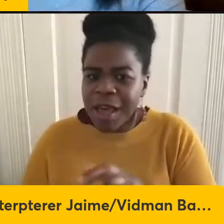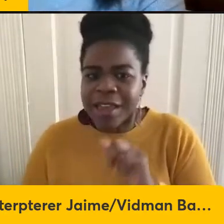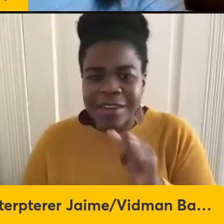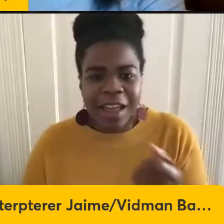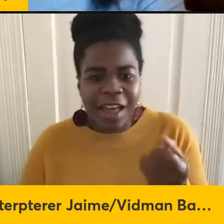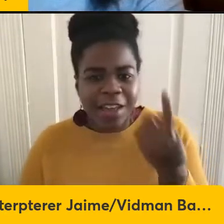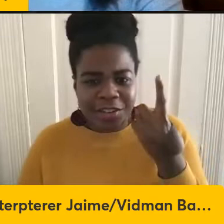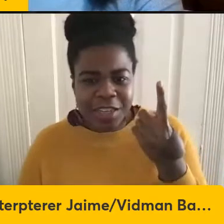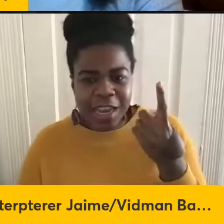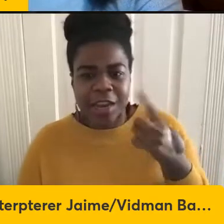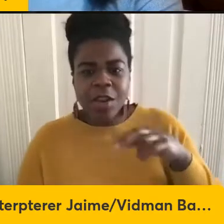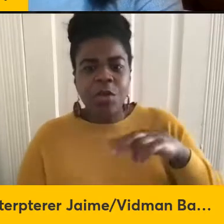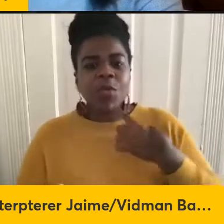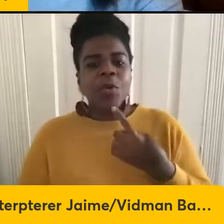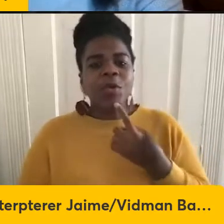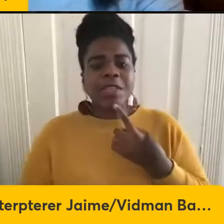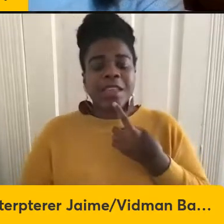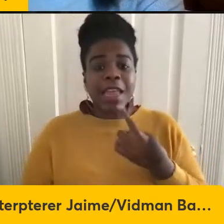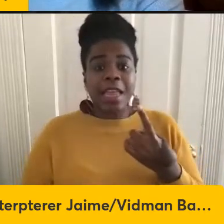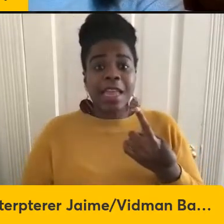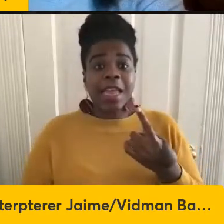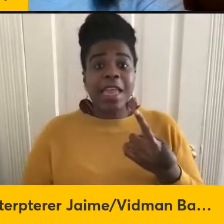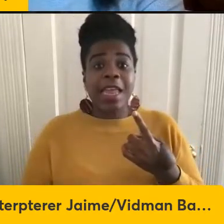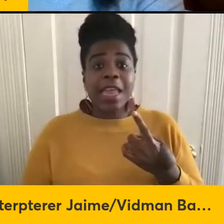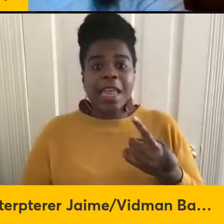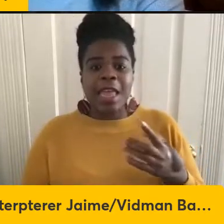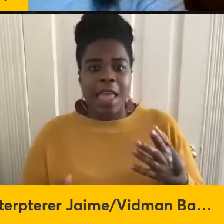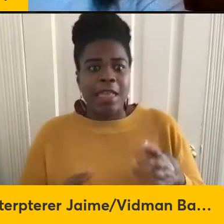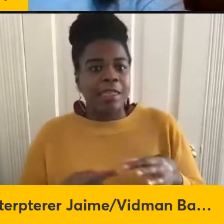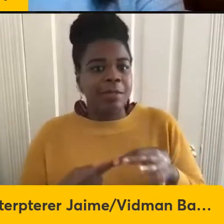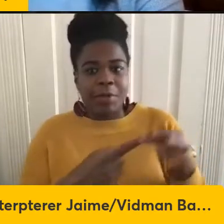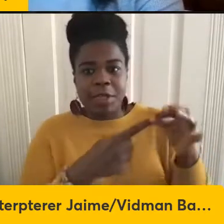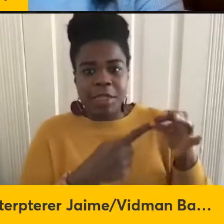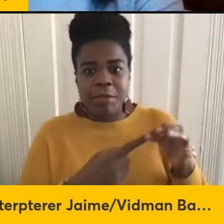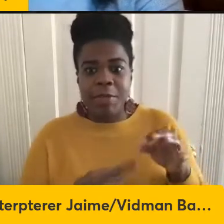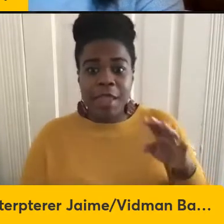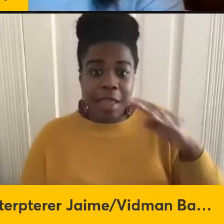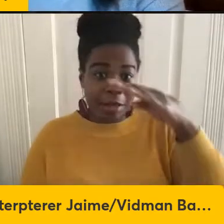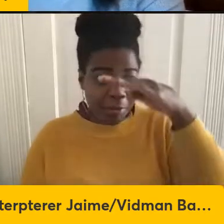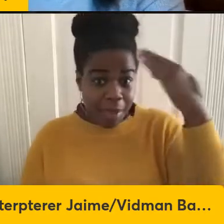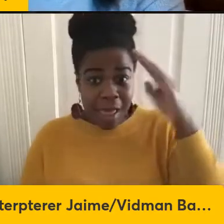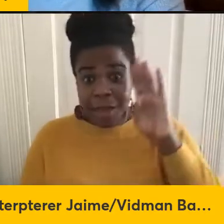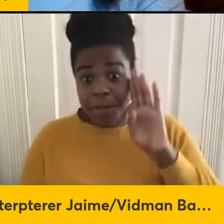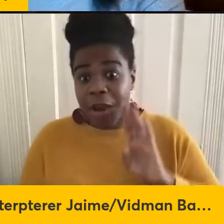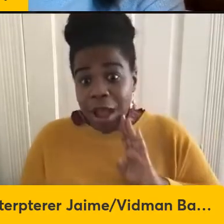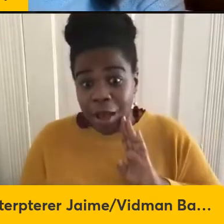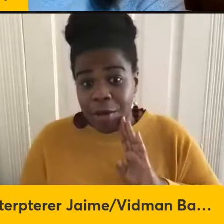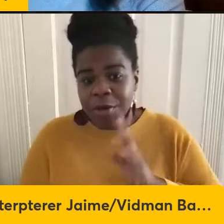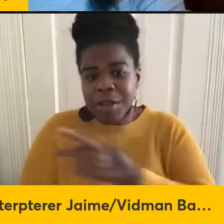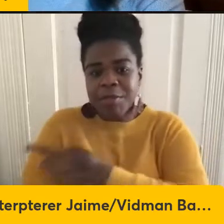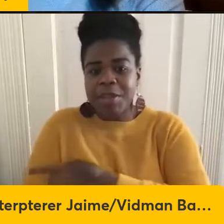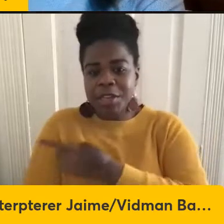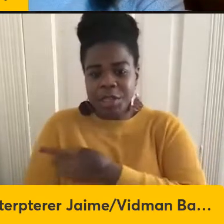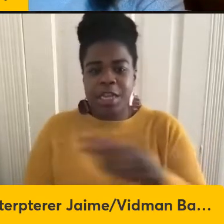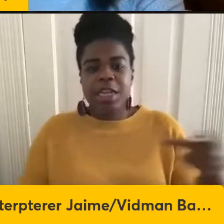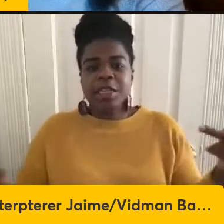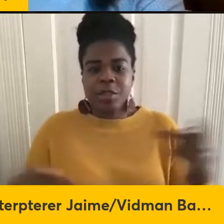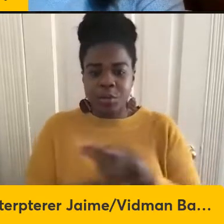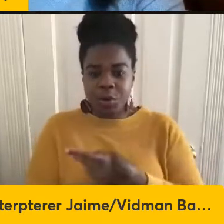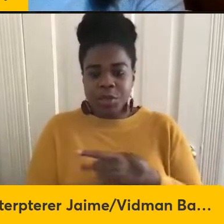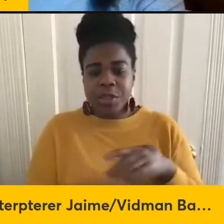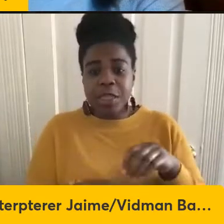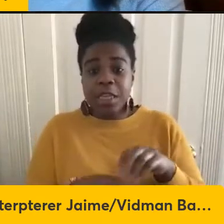saying. Definitely being a black and brown patient, it's much worse in our society here in the